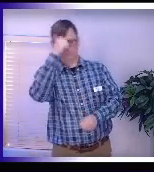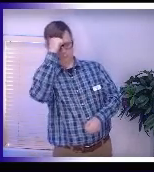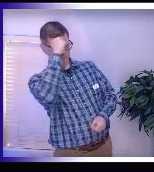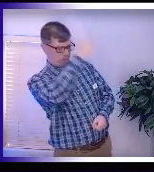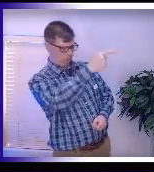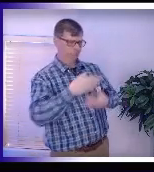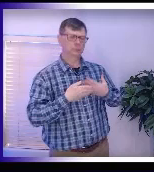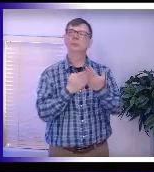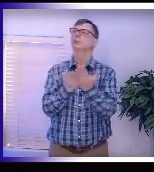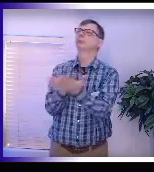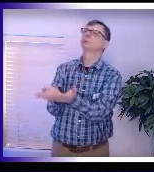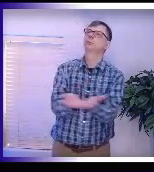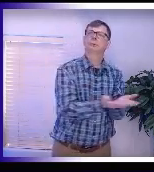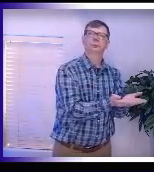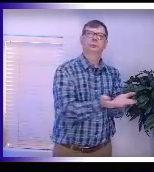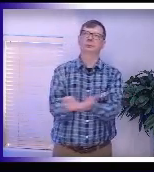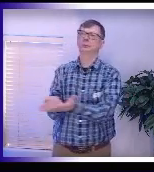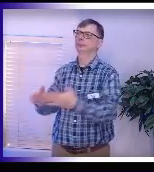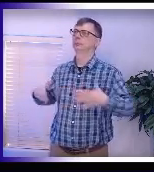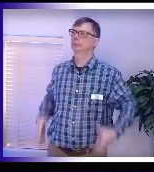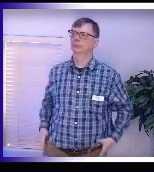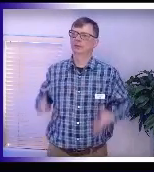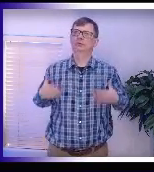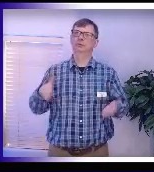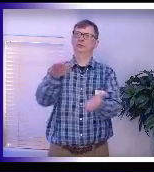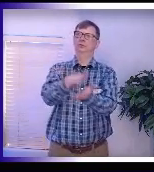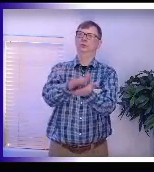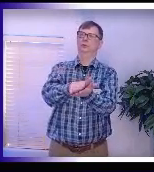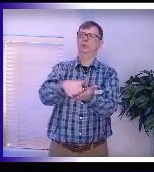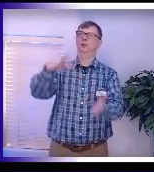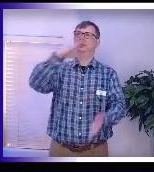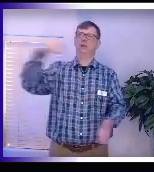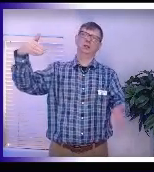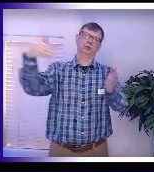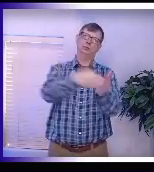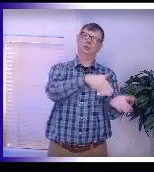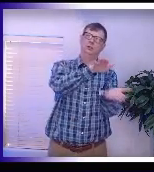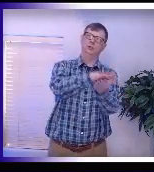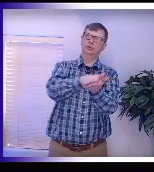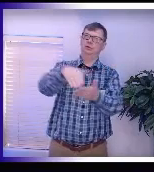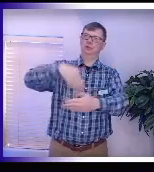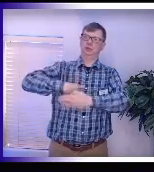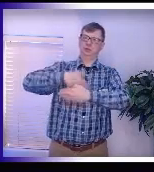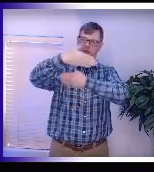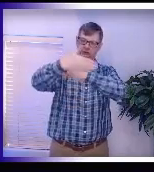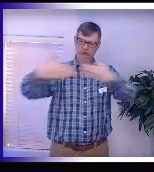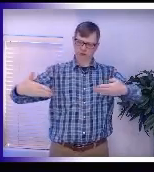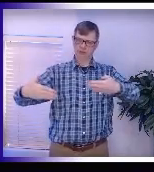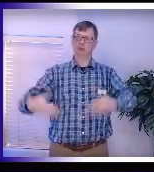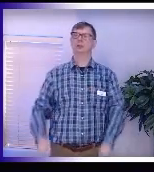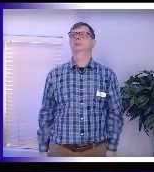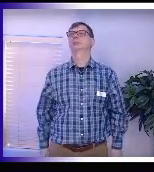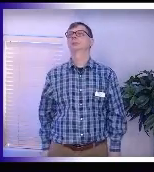of learning and relearning Ernest Holmes from the inside out.